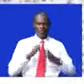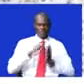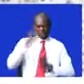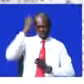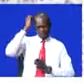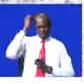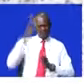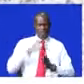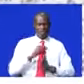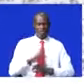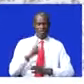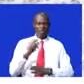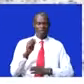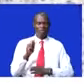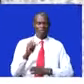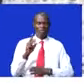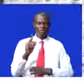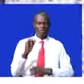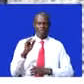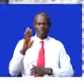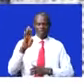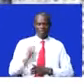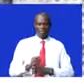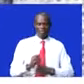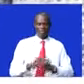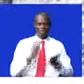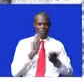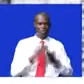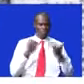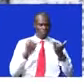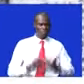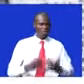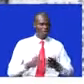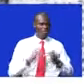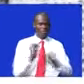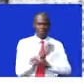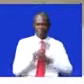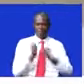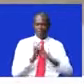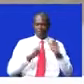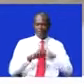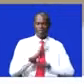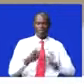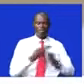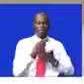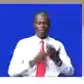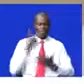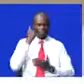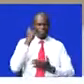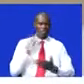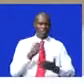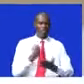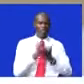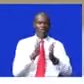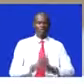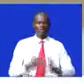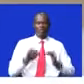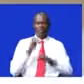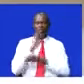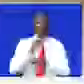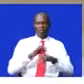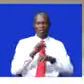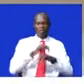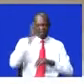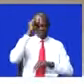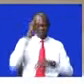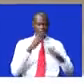Kadibo. The floods have made these facilities inaccessible to both the staff and patients. Ngire Anyang Nyong'o koro oro kwayo ne owacho